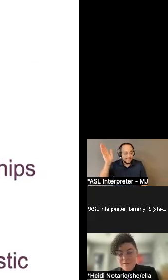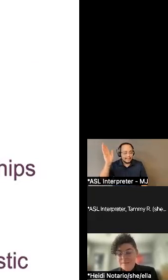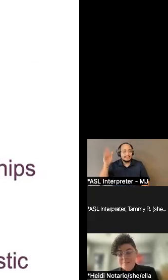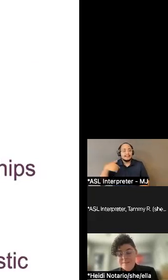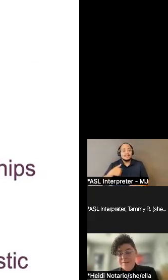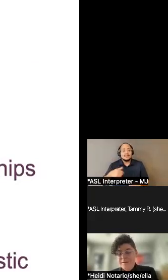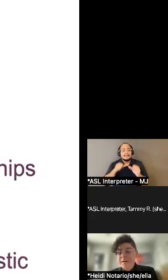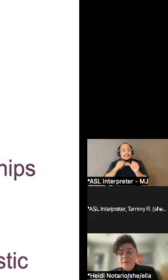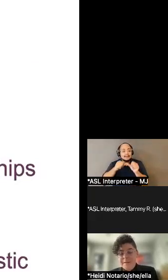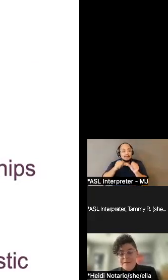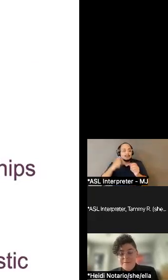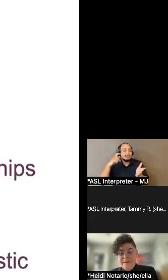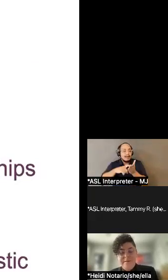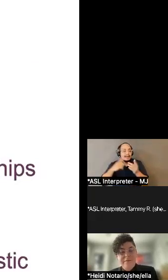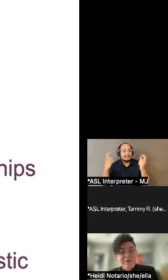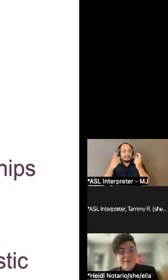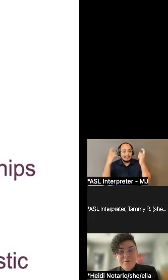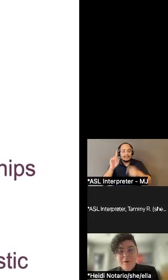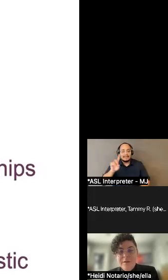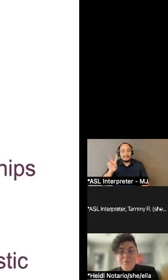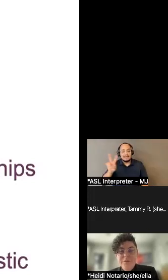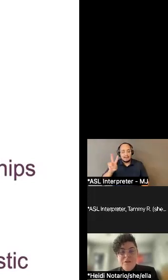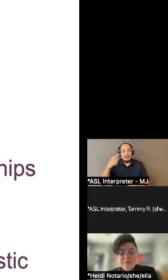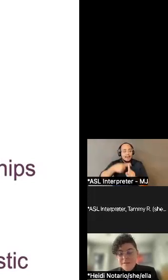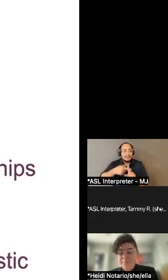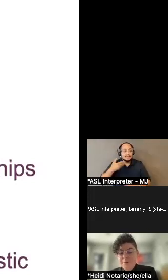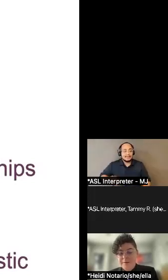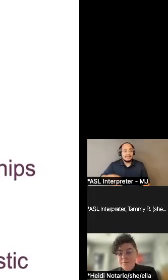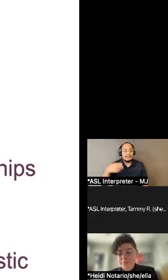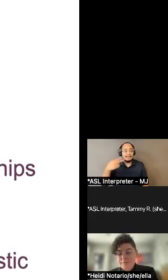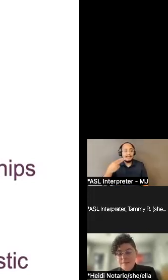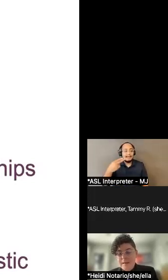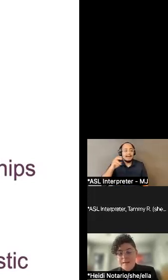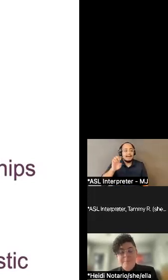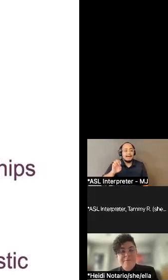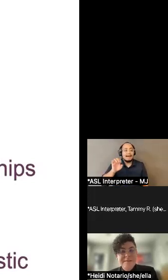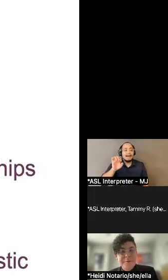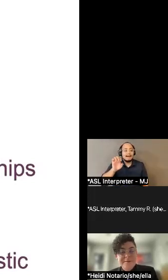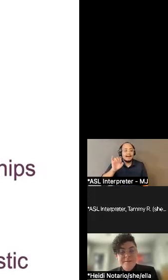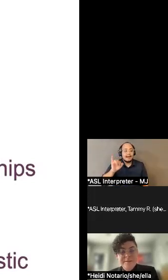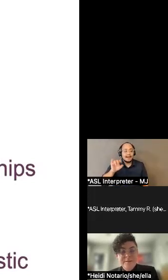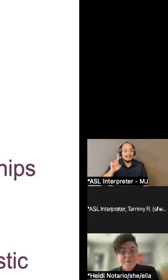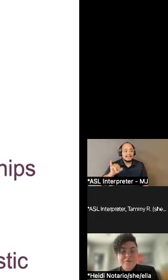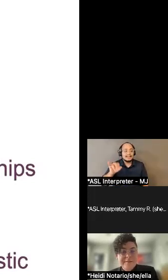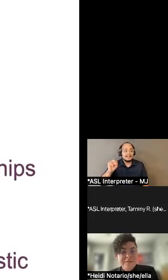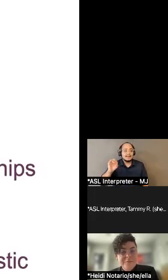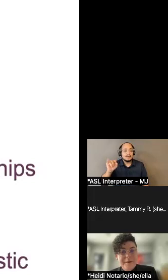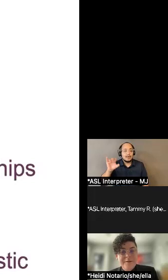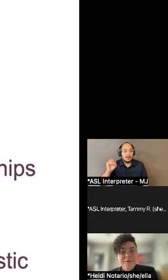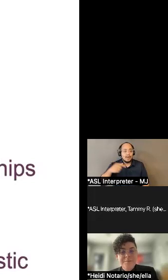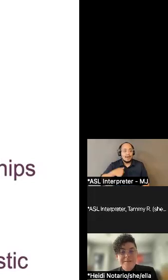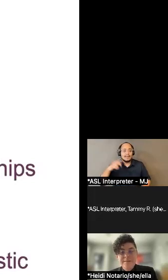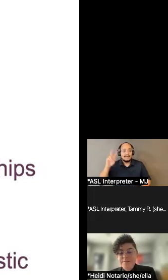Month this year. My name is Heidi Notario. I use she, her pronouns, and I'm the Vice President of